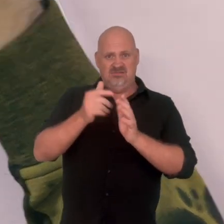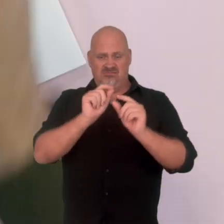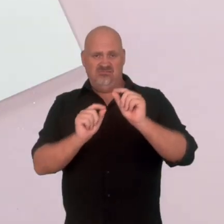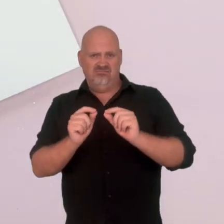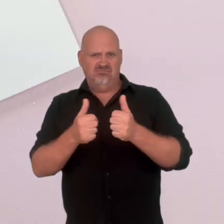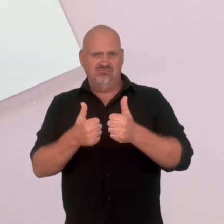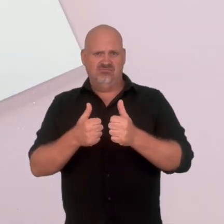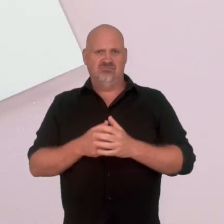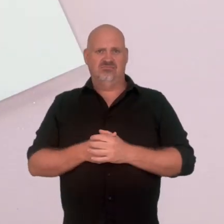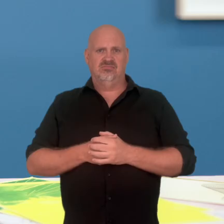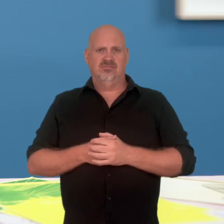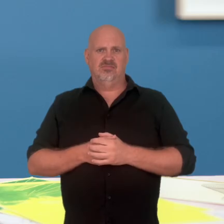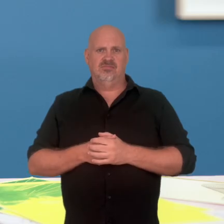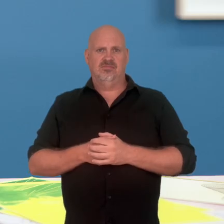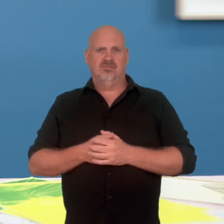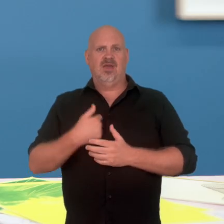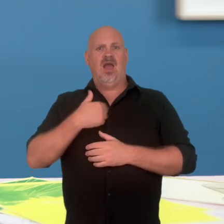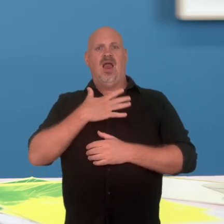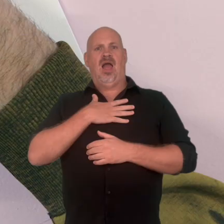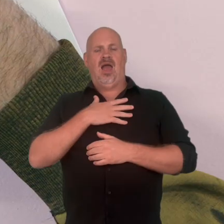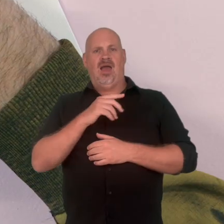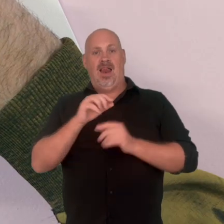quite like retracing lines.